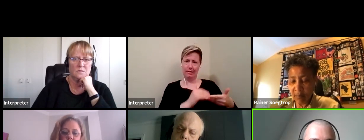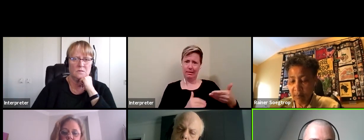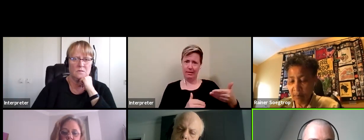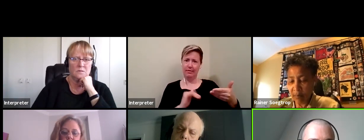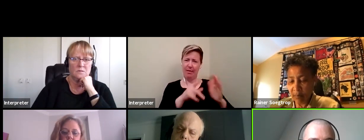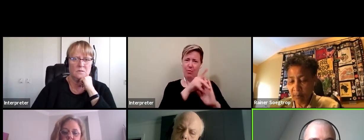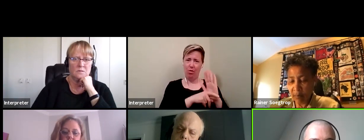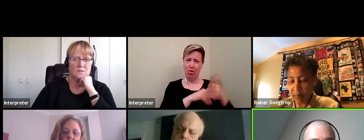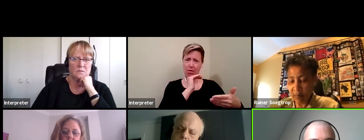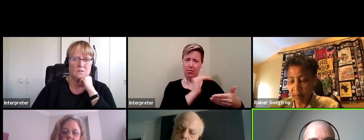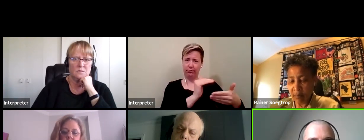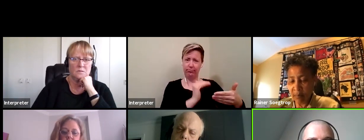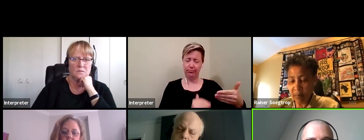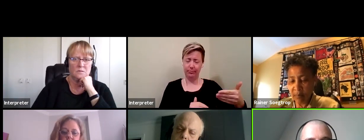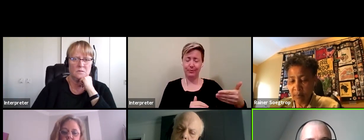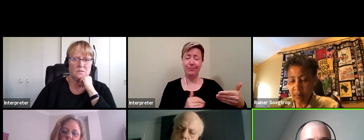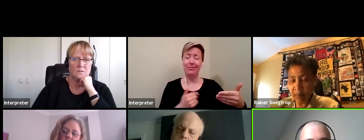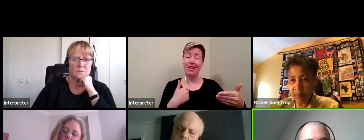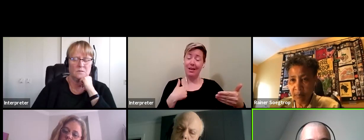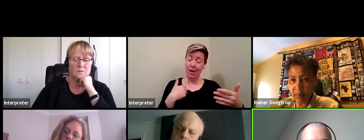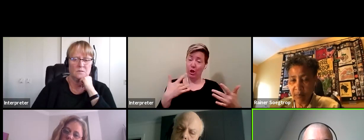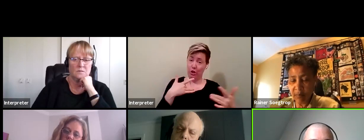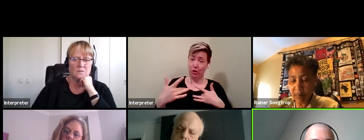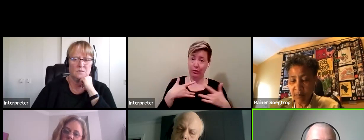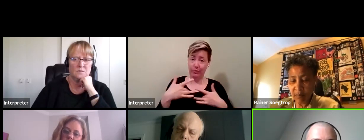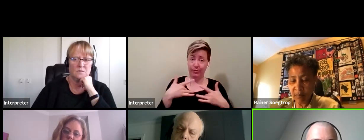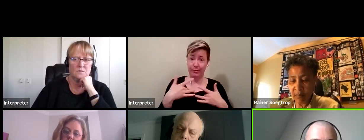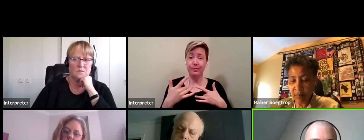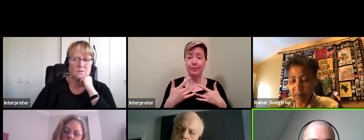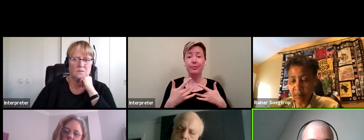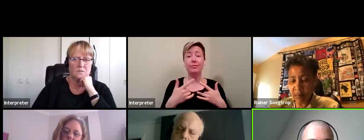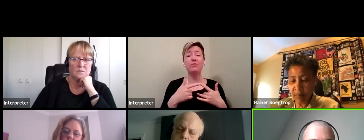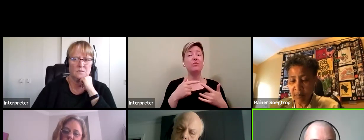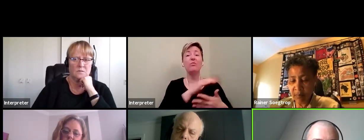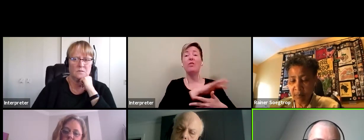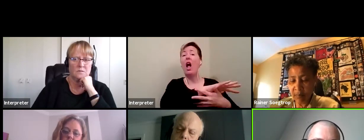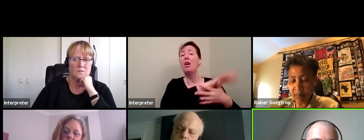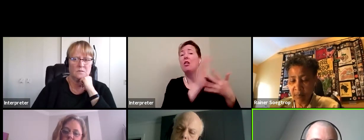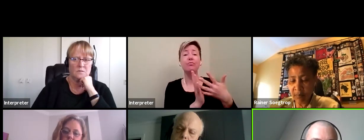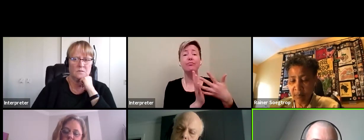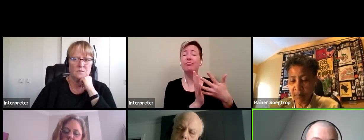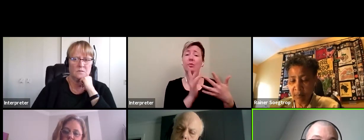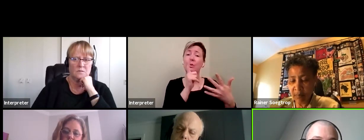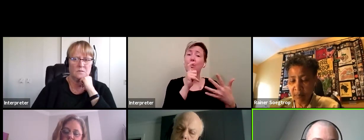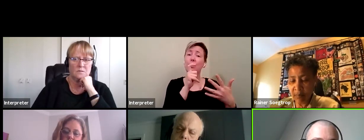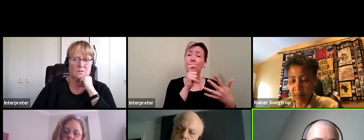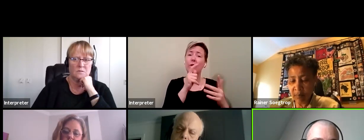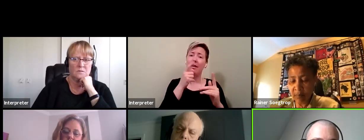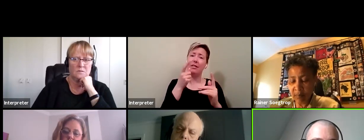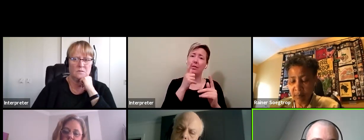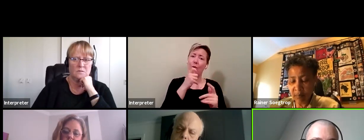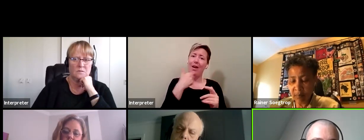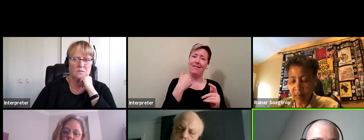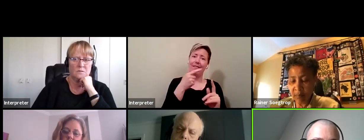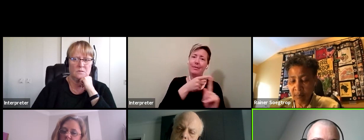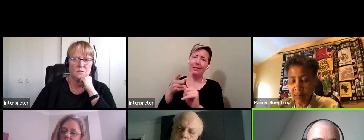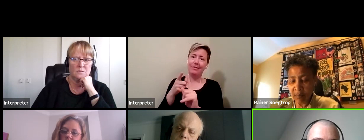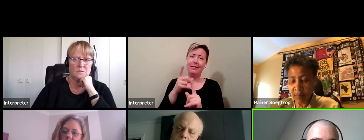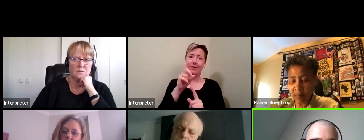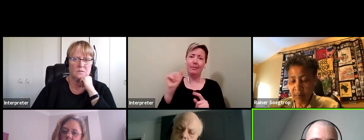protocol. So the protocol effectively deprioritizes persons with particular disabilities, such as